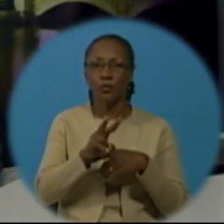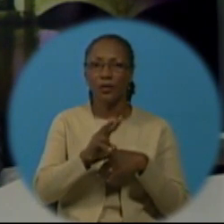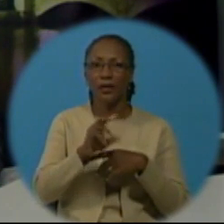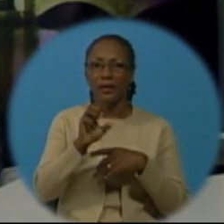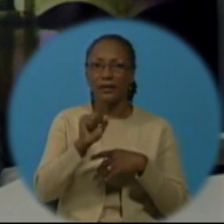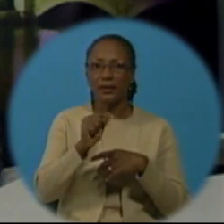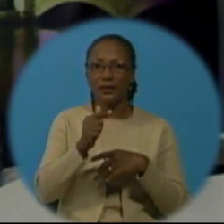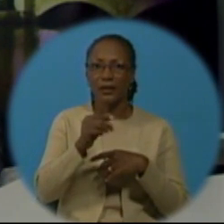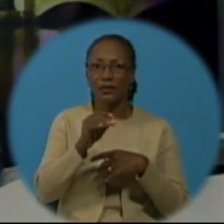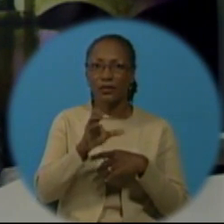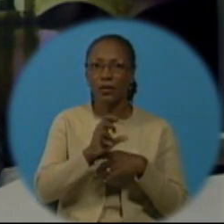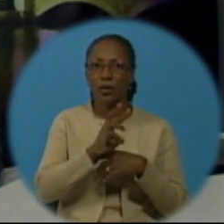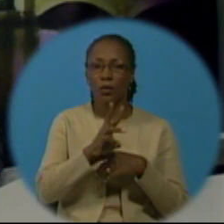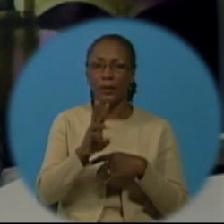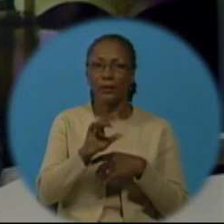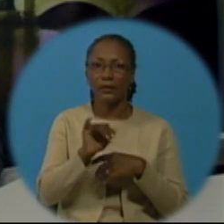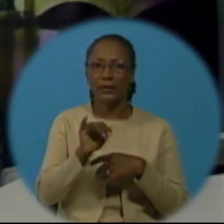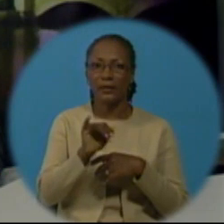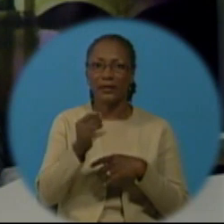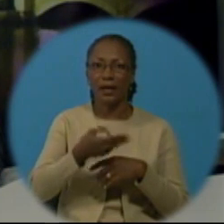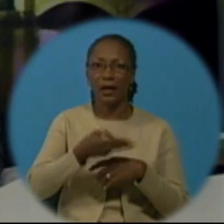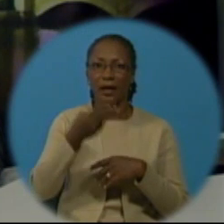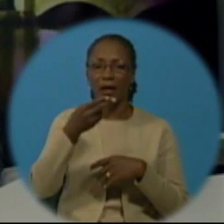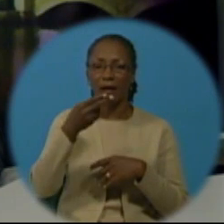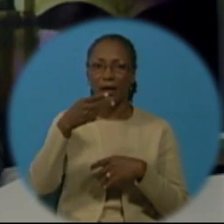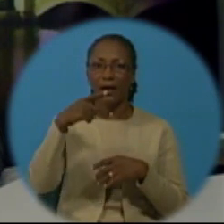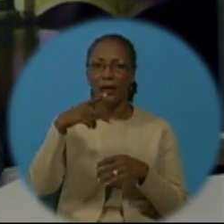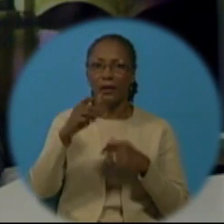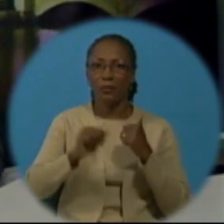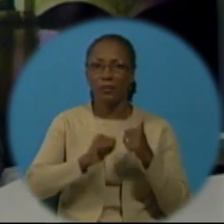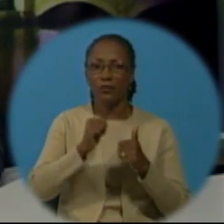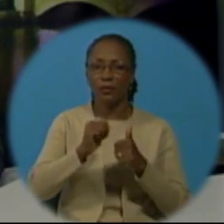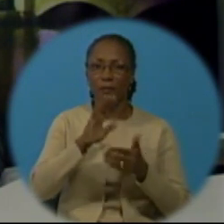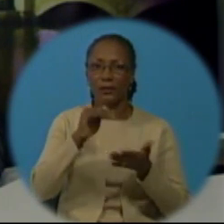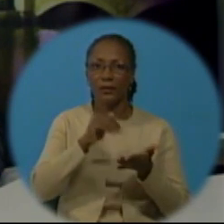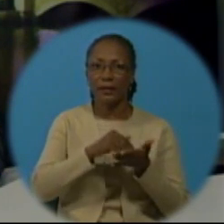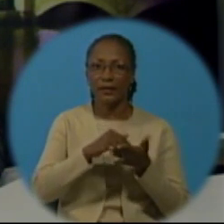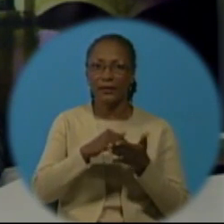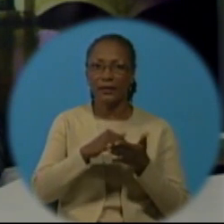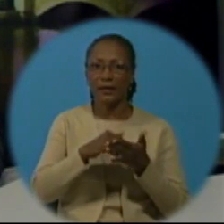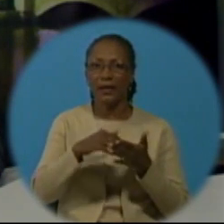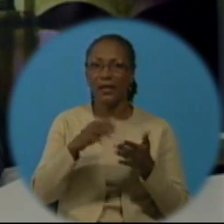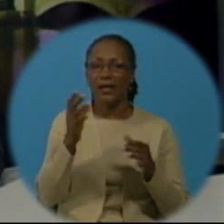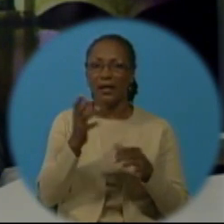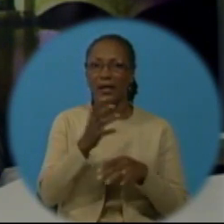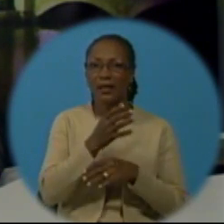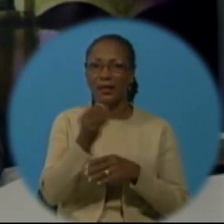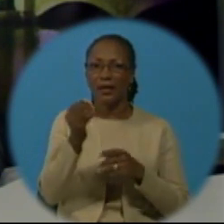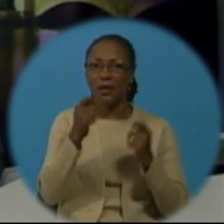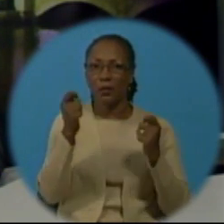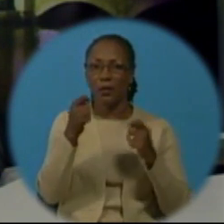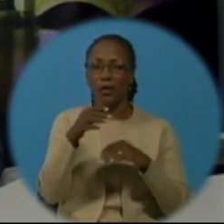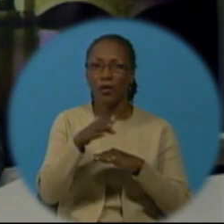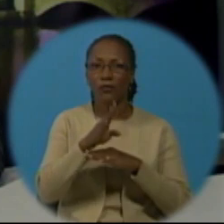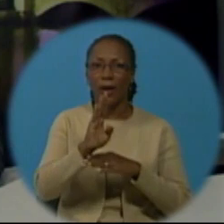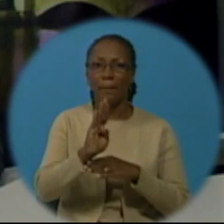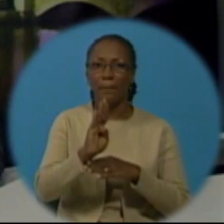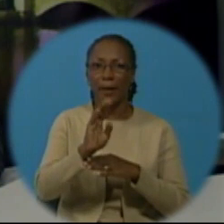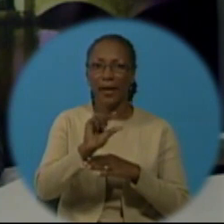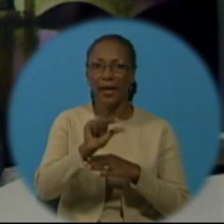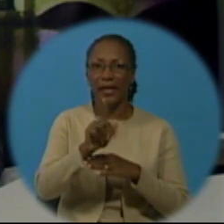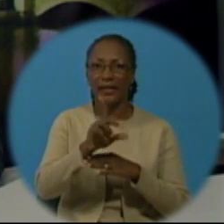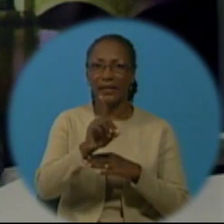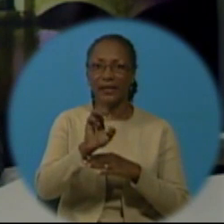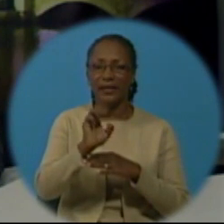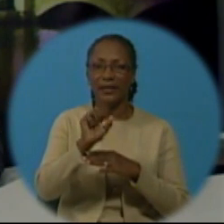Centre took firm control in their four-day match against Bangladesh A at the windward ground. In reply to HBC's 292,